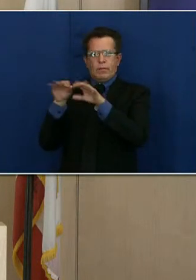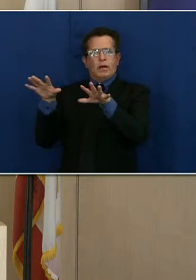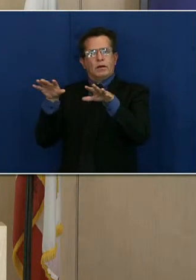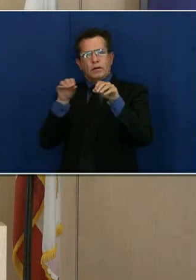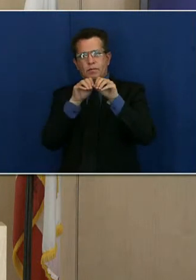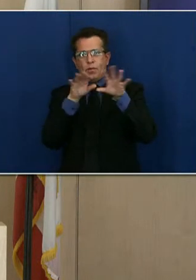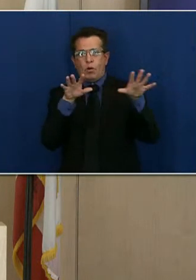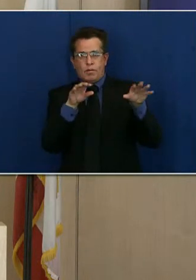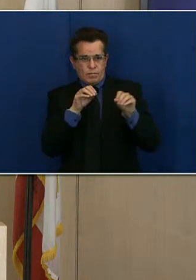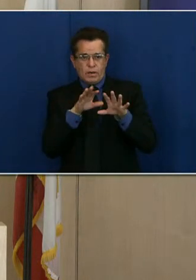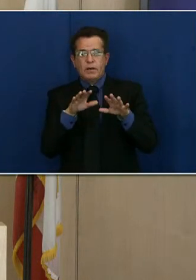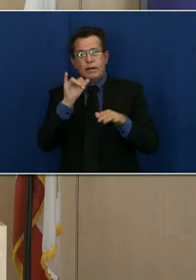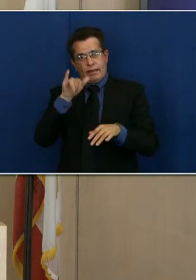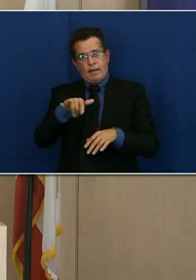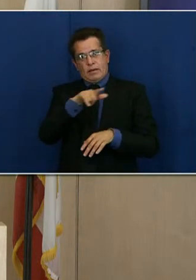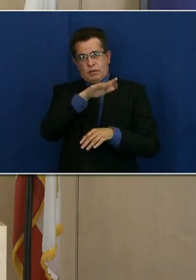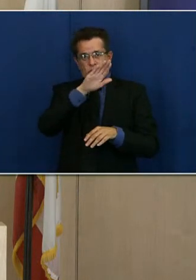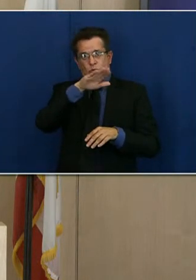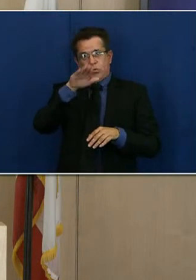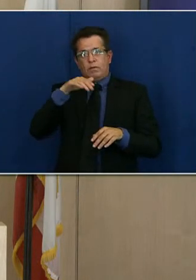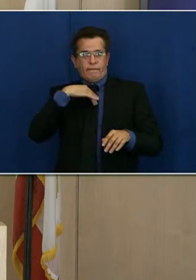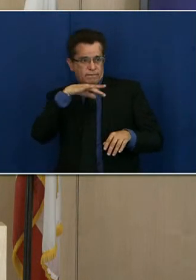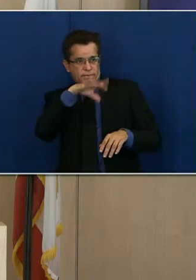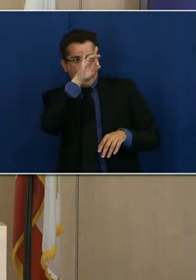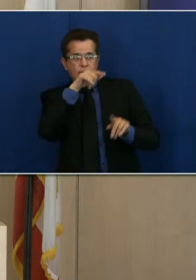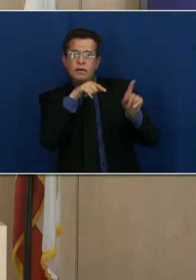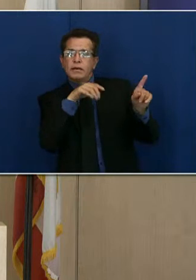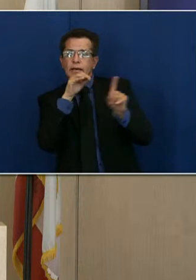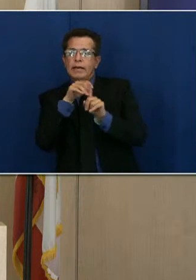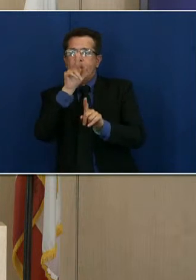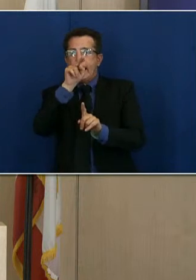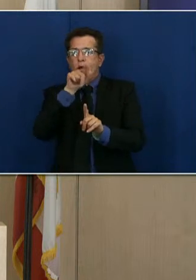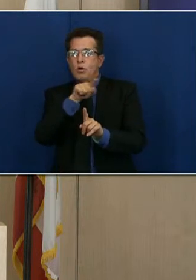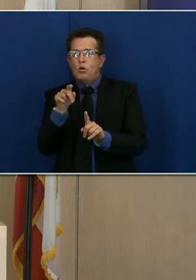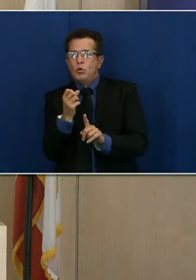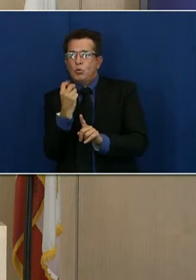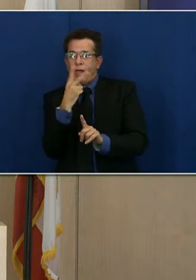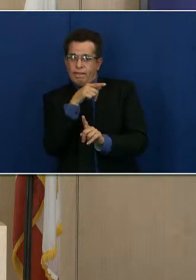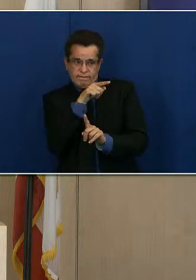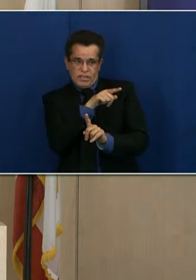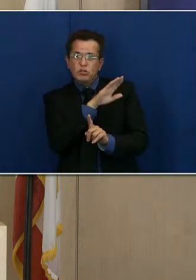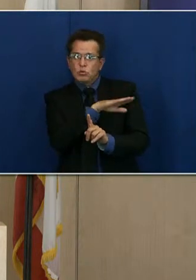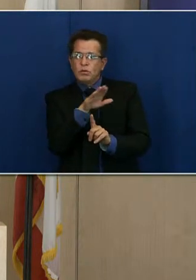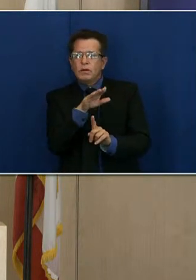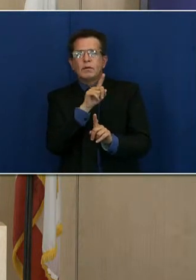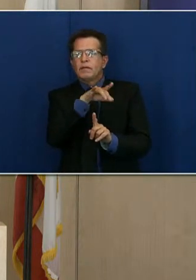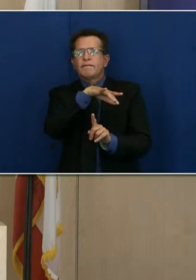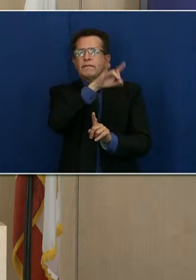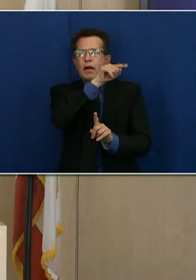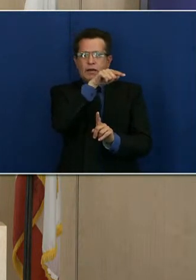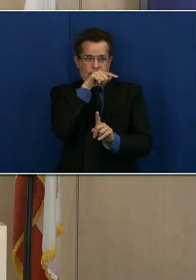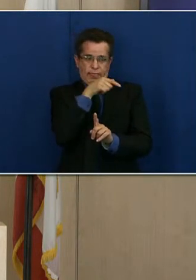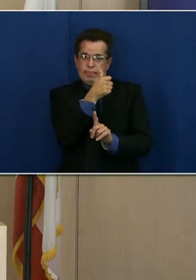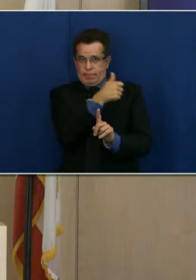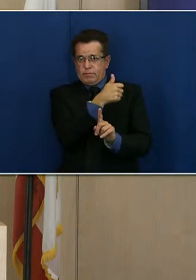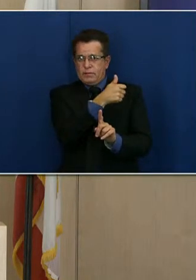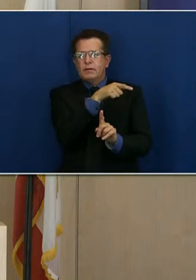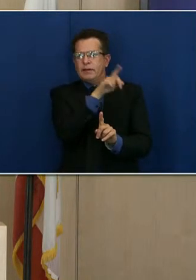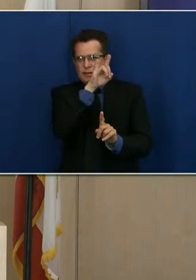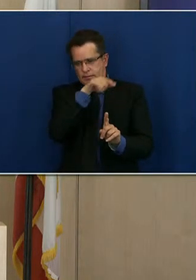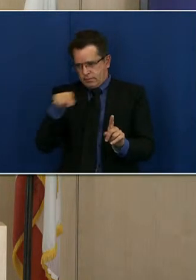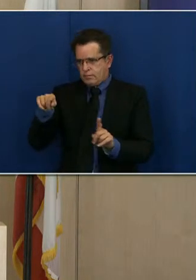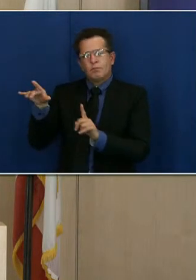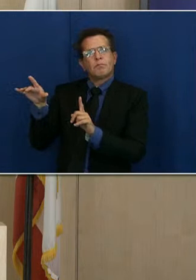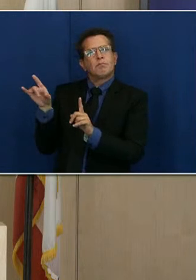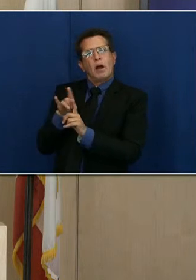of children who are being detected in the K through 12 environment, they themselves to date appear to be